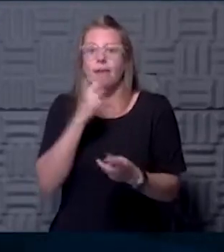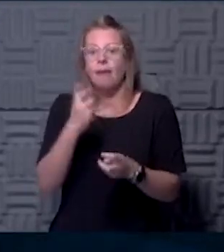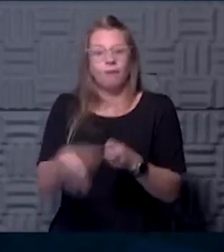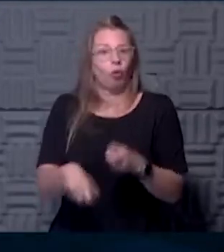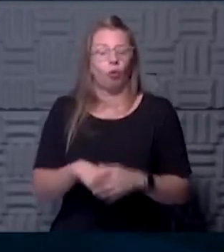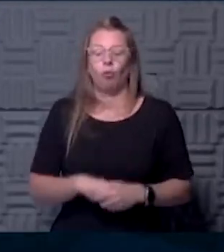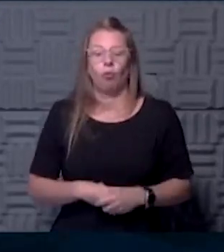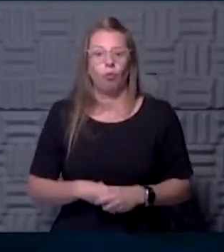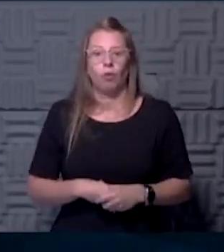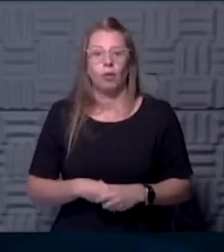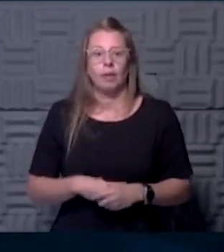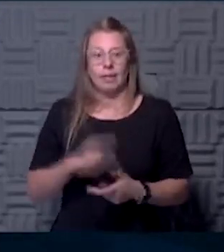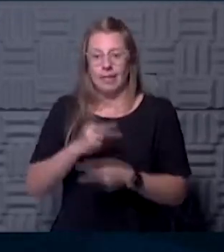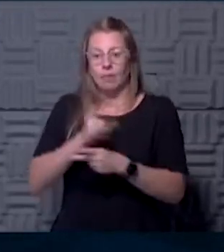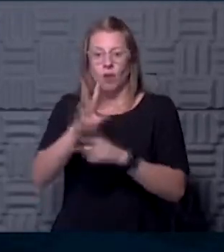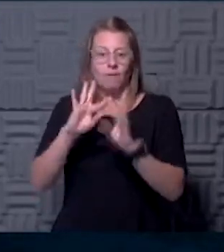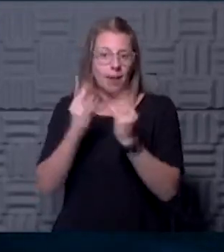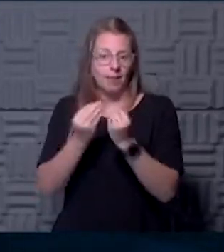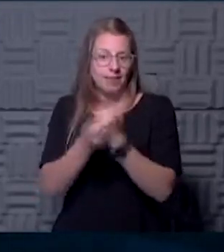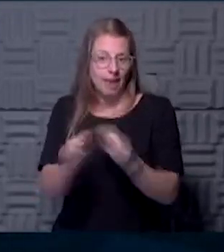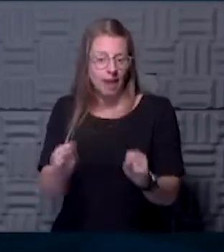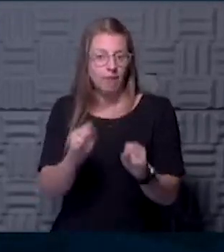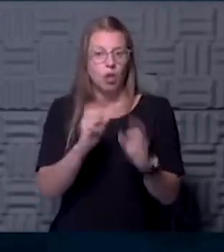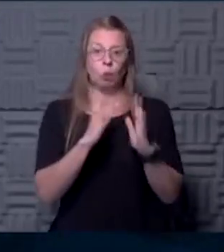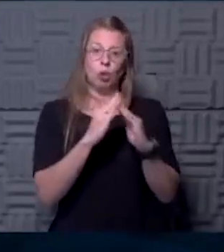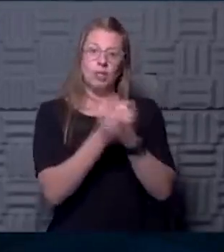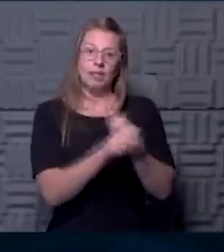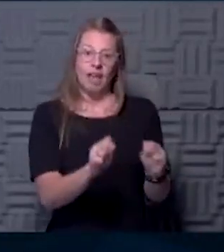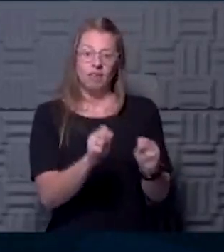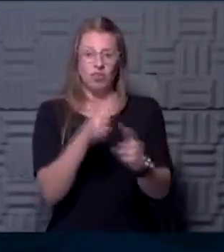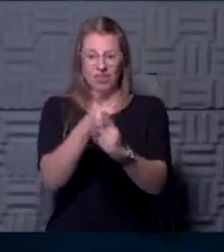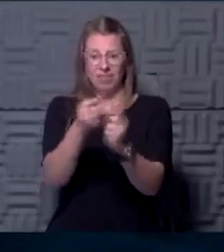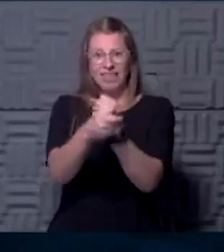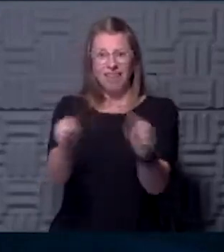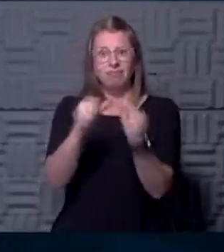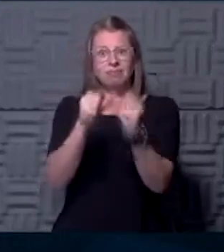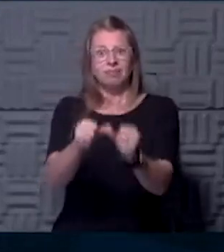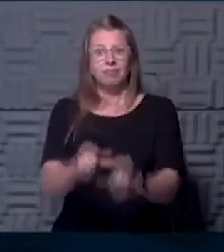difficult. It's really not difficult. Keep your family safe, keep your community safe, keep yourself safe.